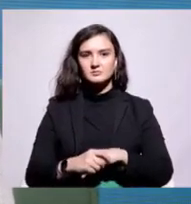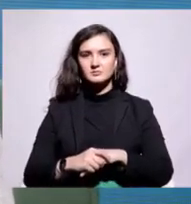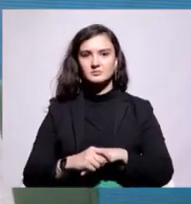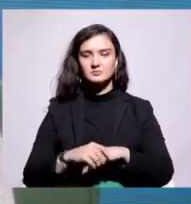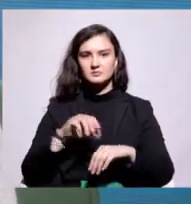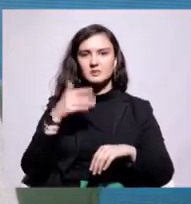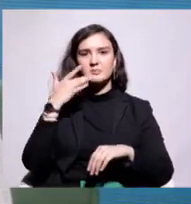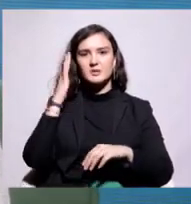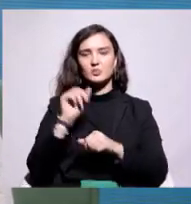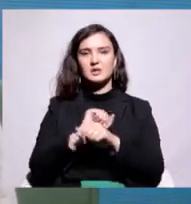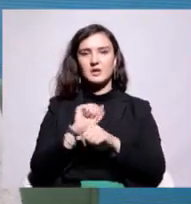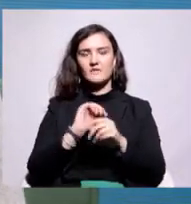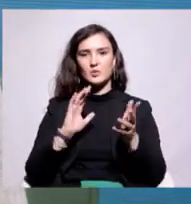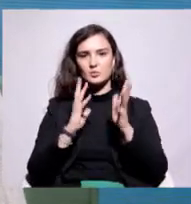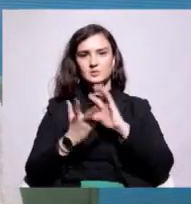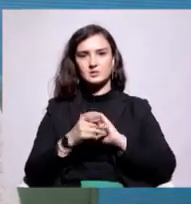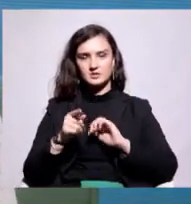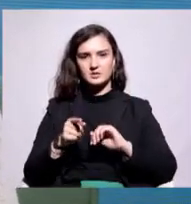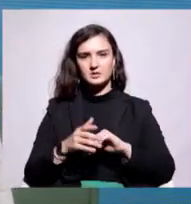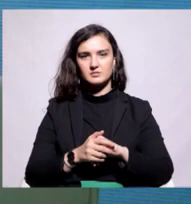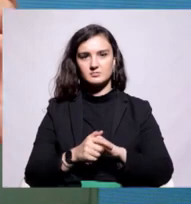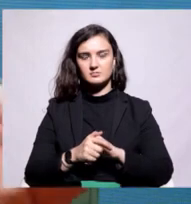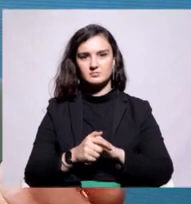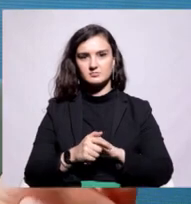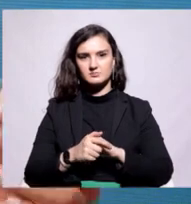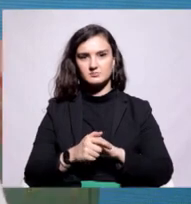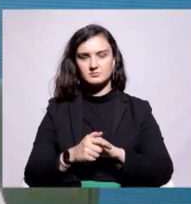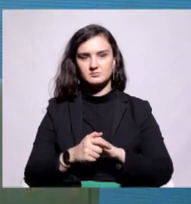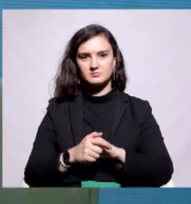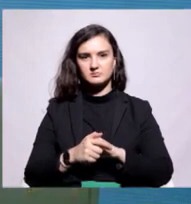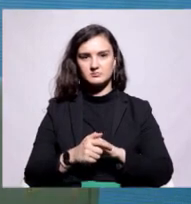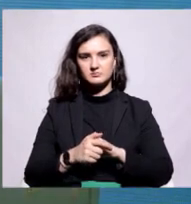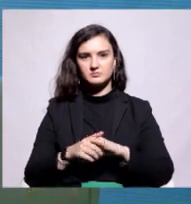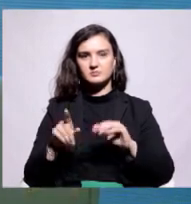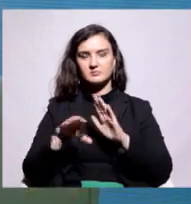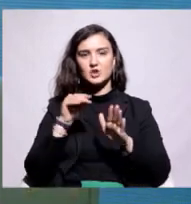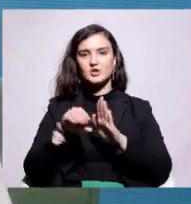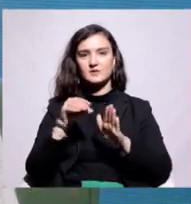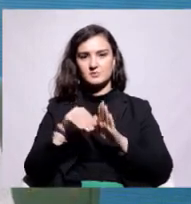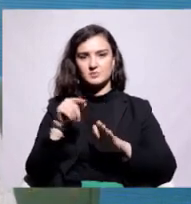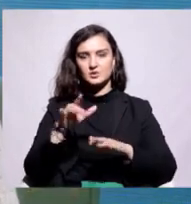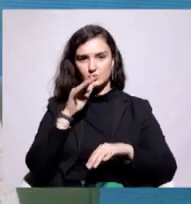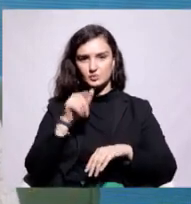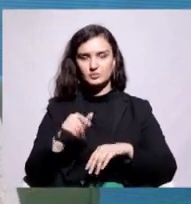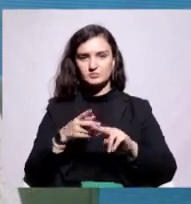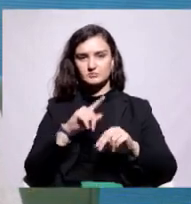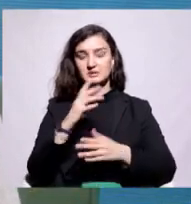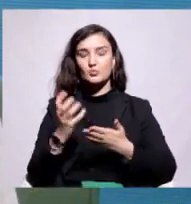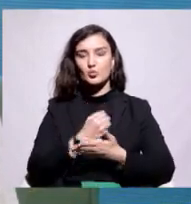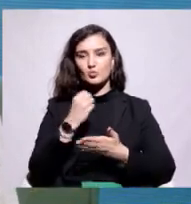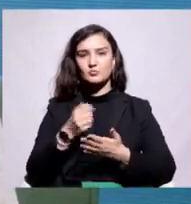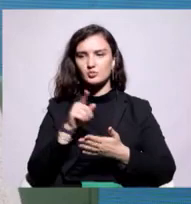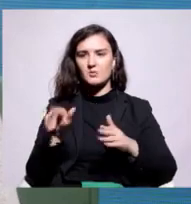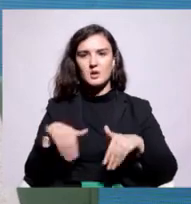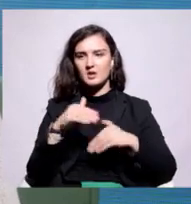the American Revolution itself. He arrives just in time for an election, and he finds out that there's